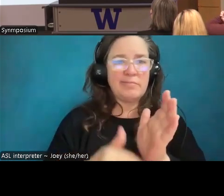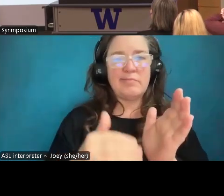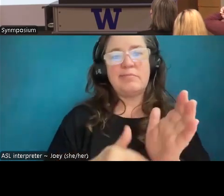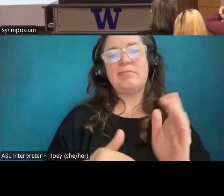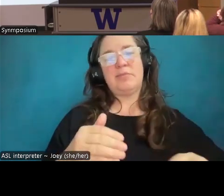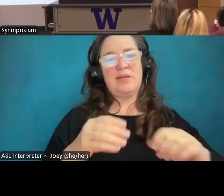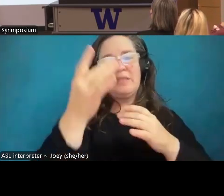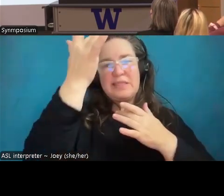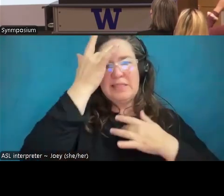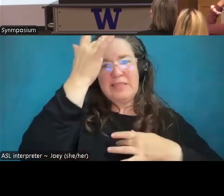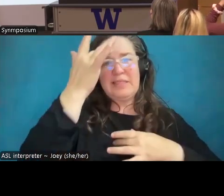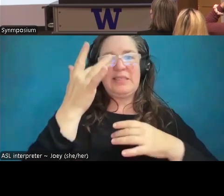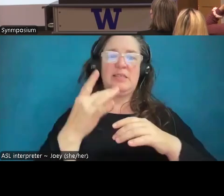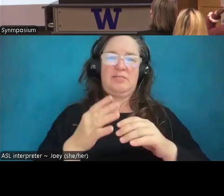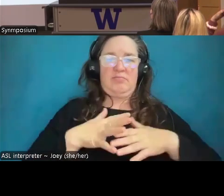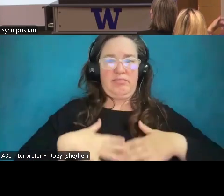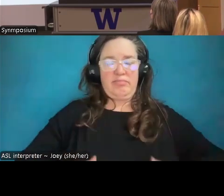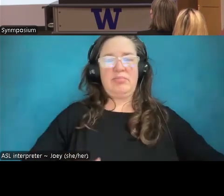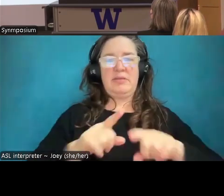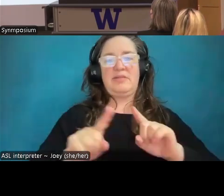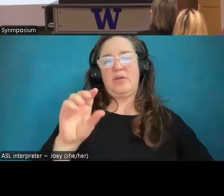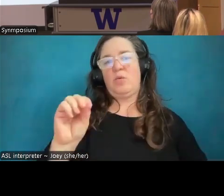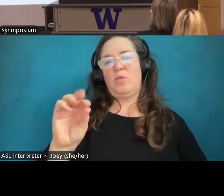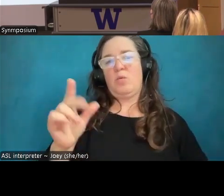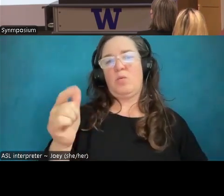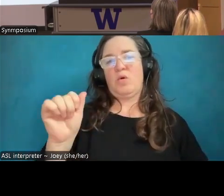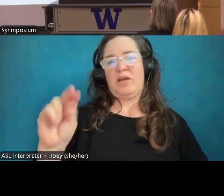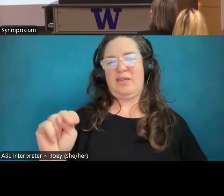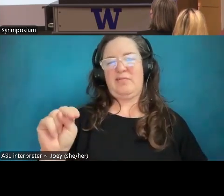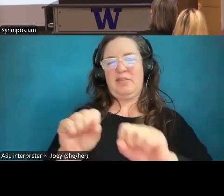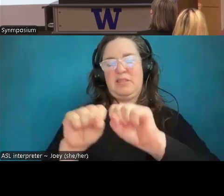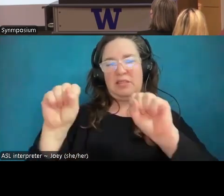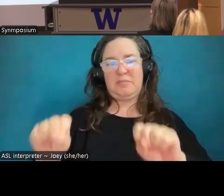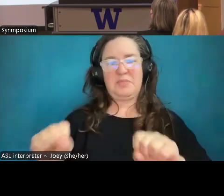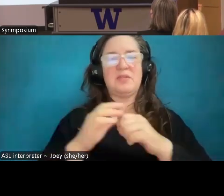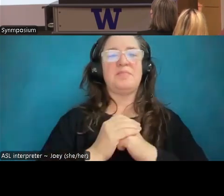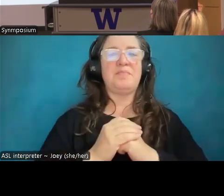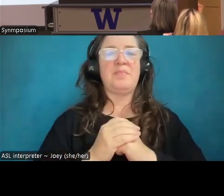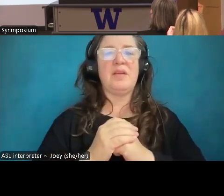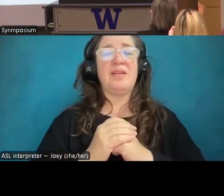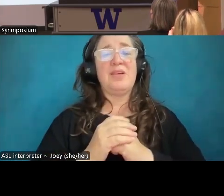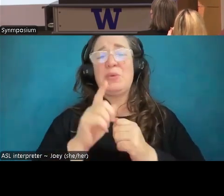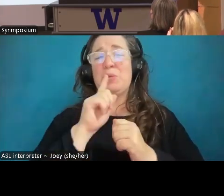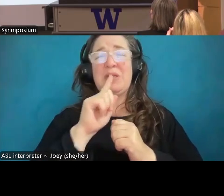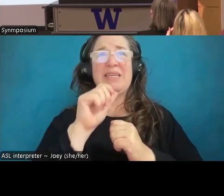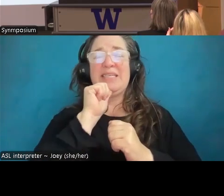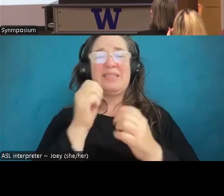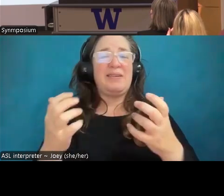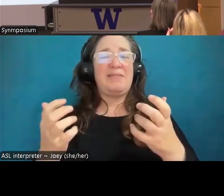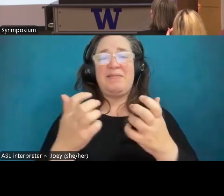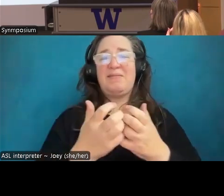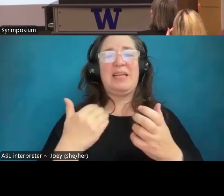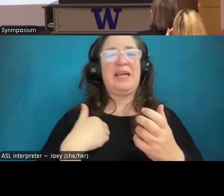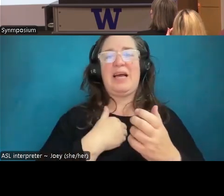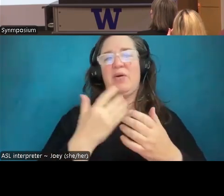the room, it oftentimes doesn't fit in our illness script to have someone that's so disabled by their disease they can't get out of bed one day,